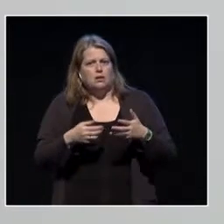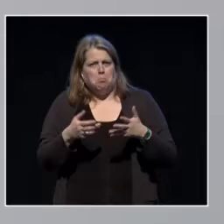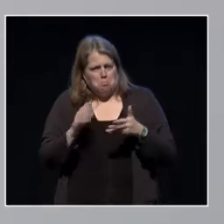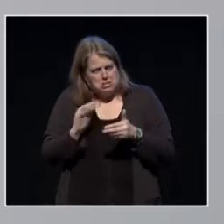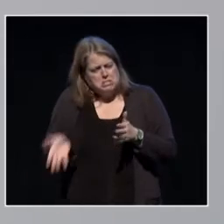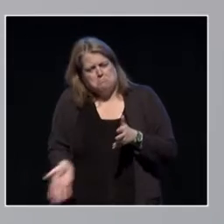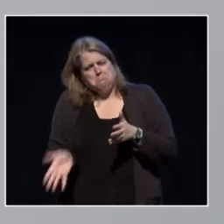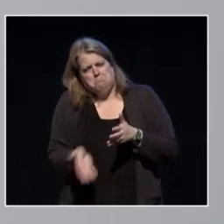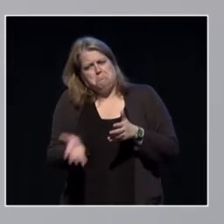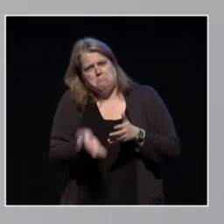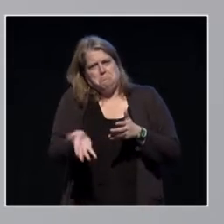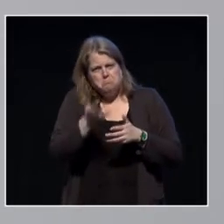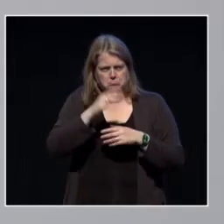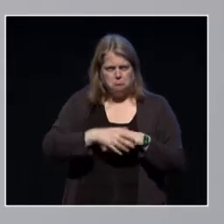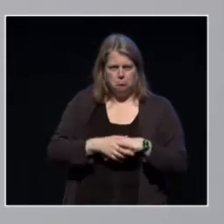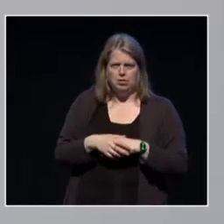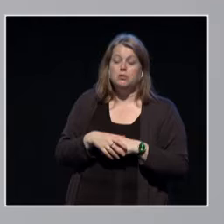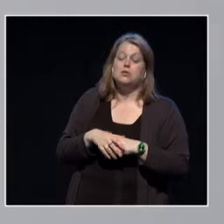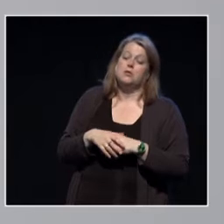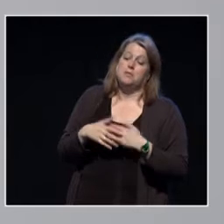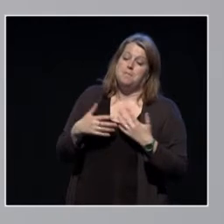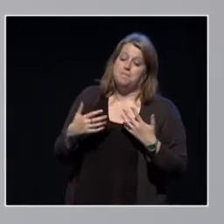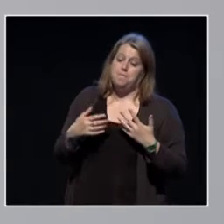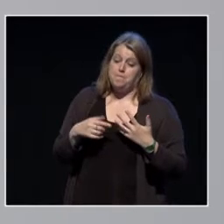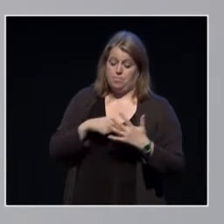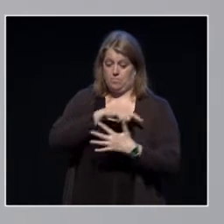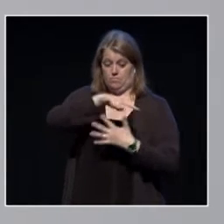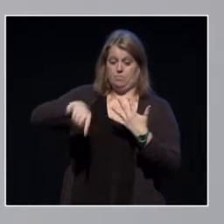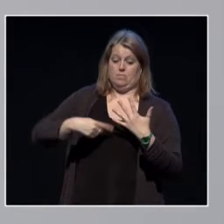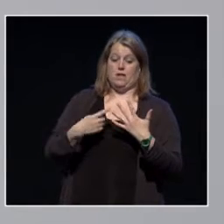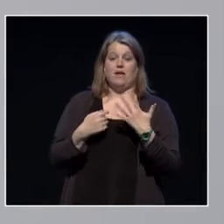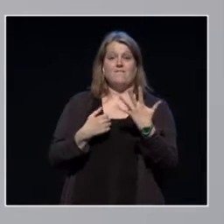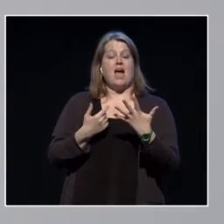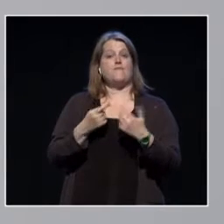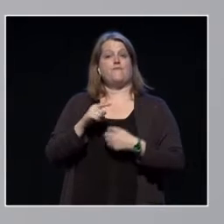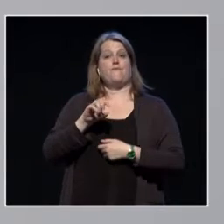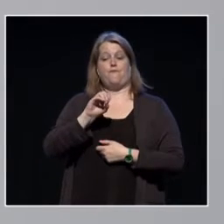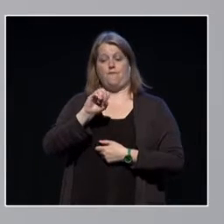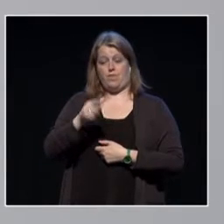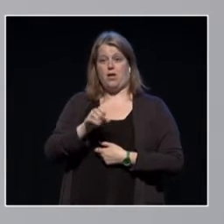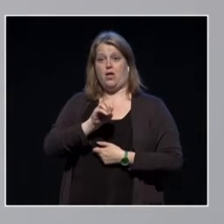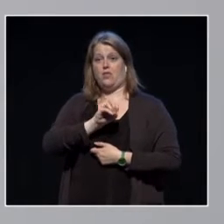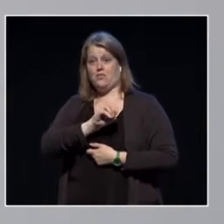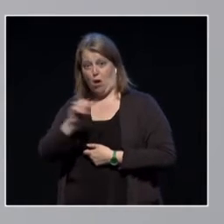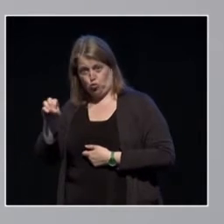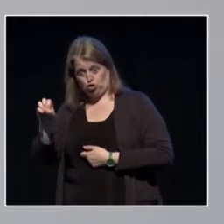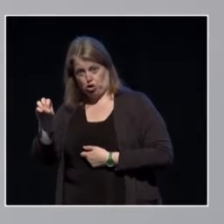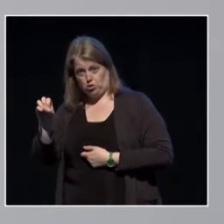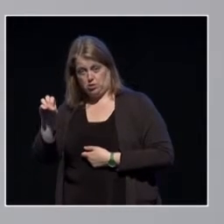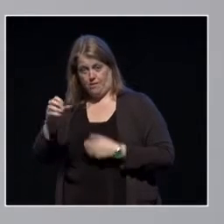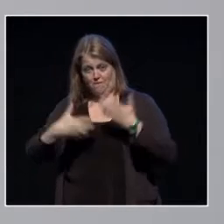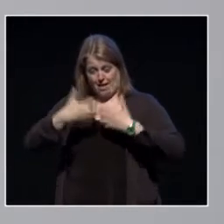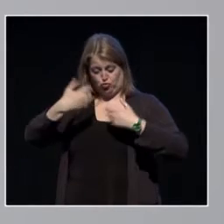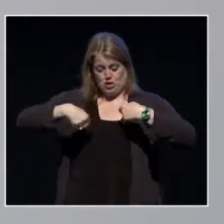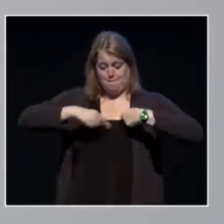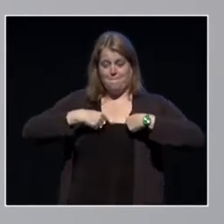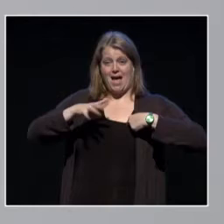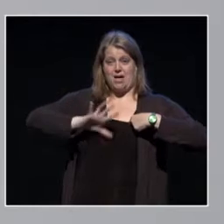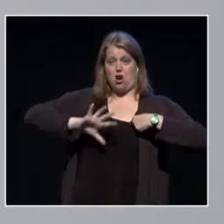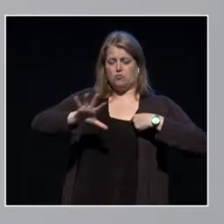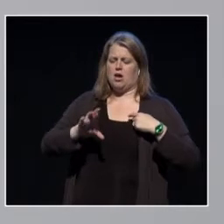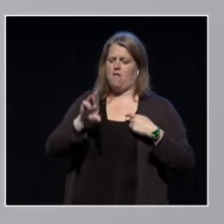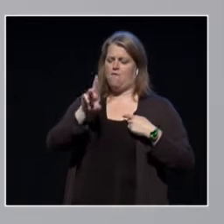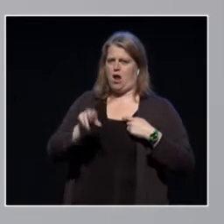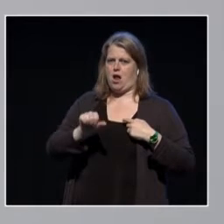me particularly is one of those 5,000 factories in my country was Rana Plaza. And Rana Plaza